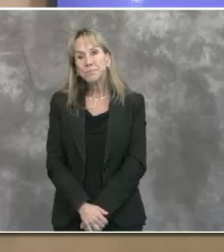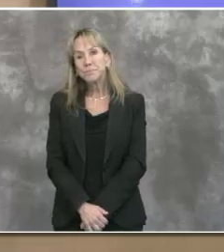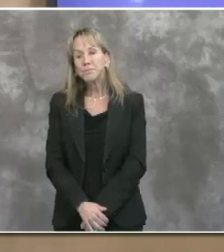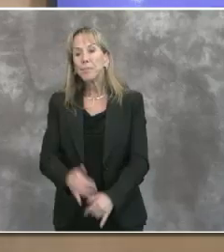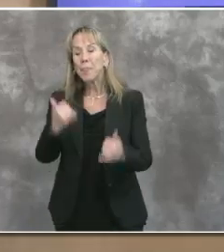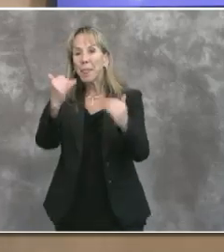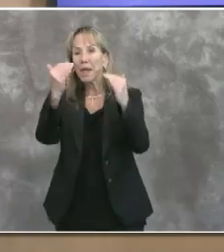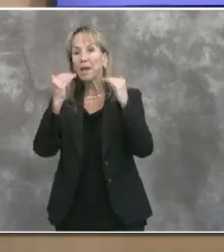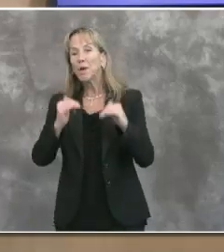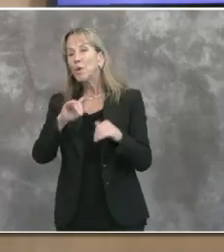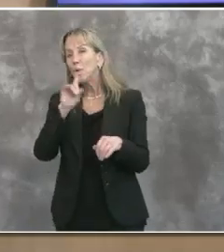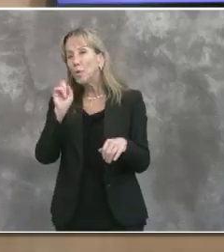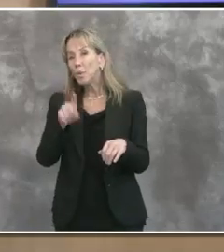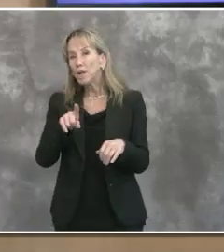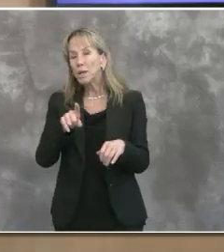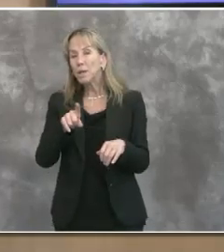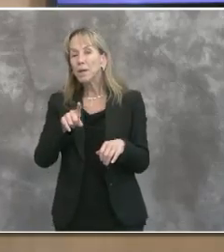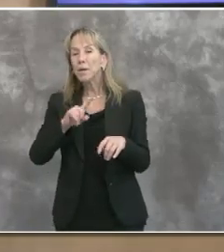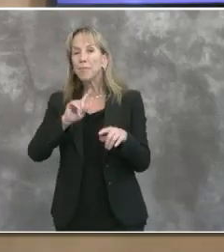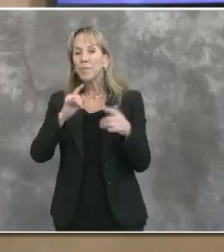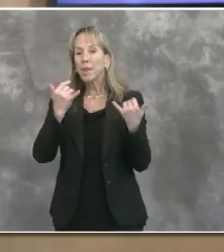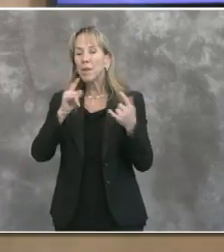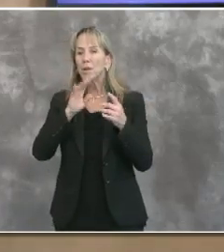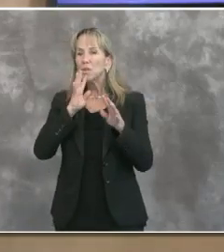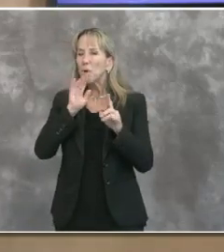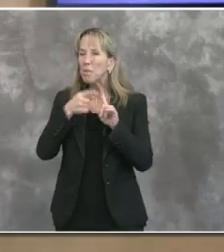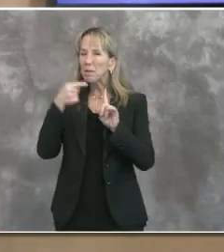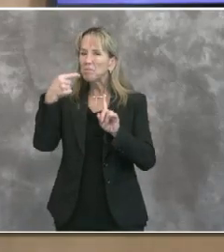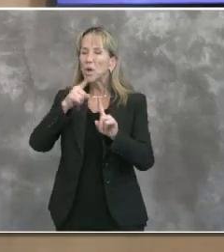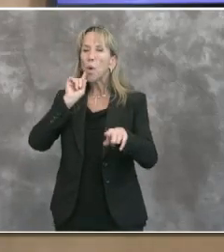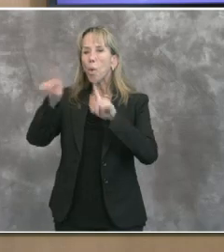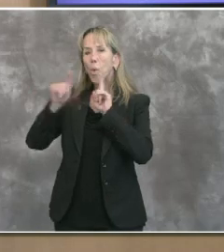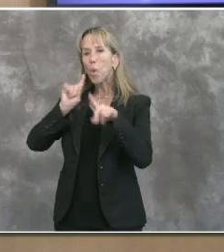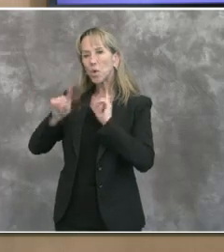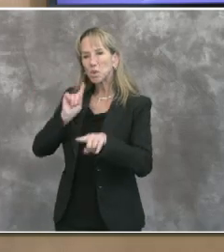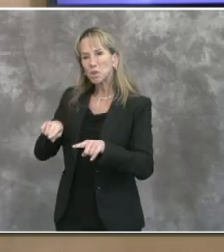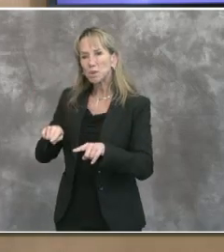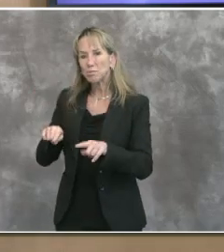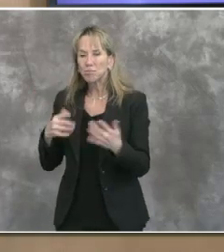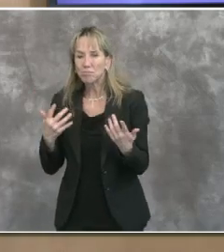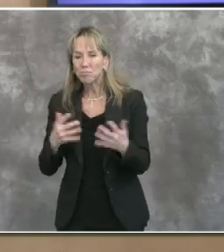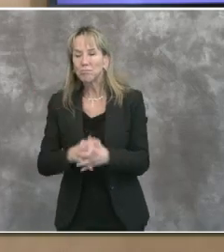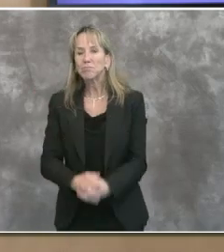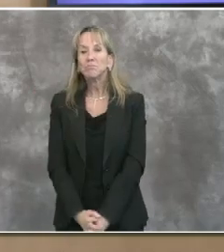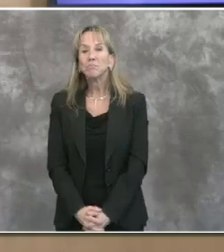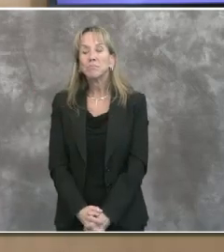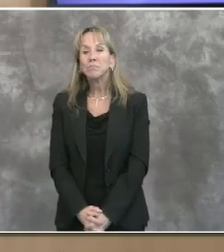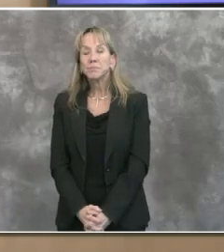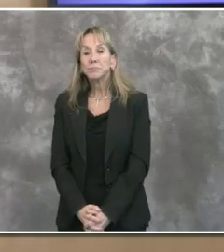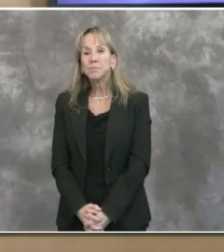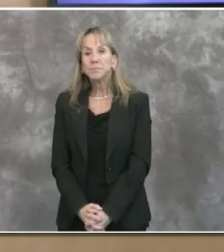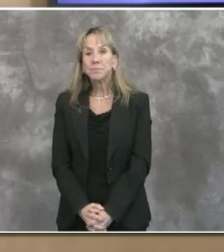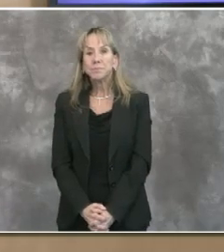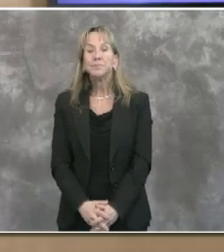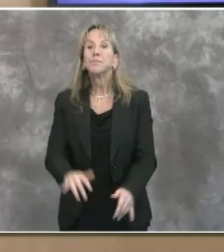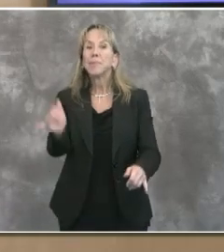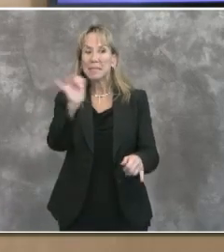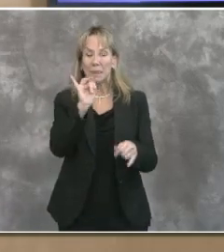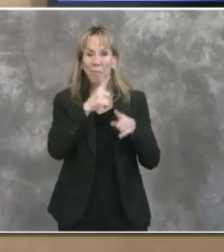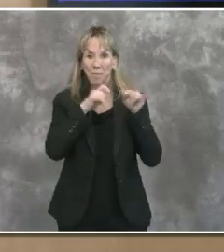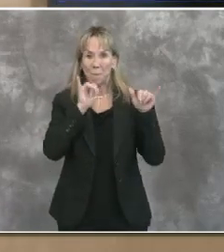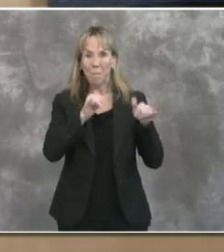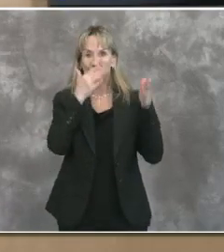This next question deals with the border situation, and Dr. Wooten's going to respond to that question. Yes, and this one is also from